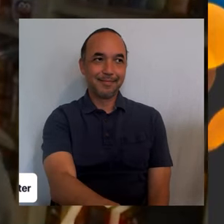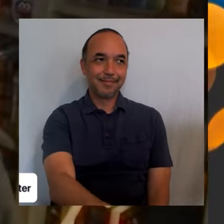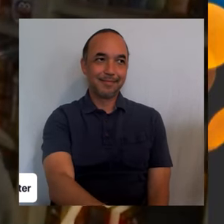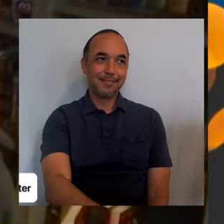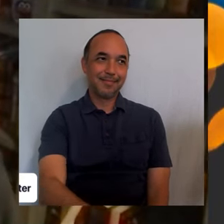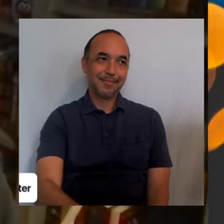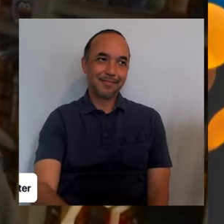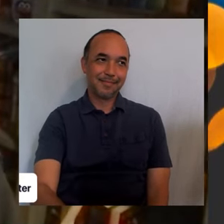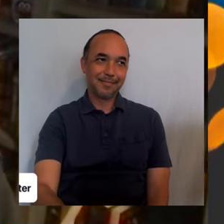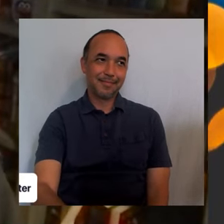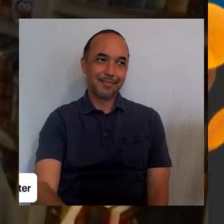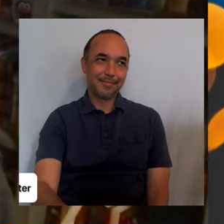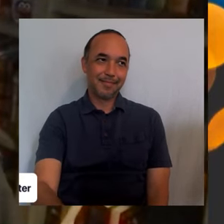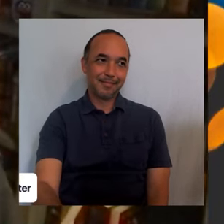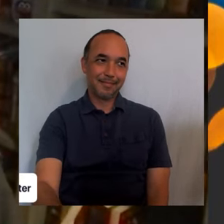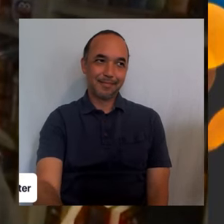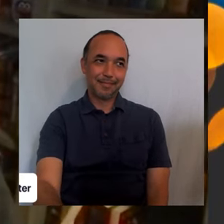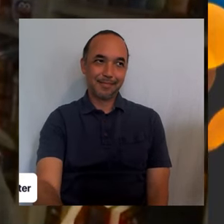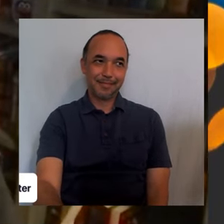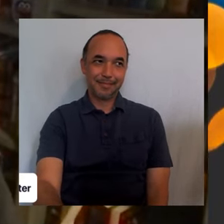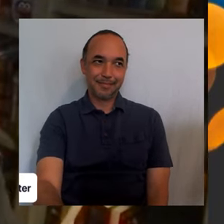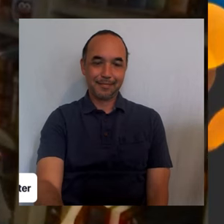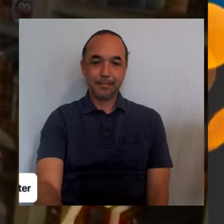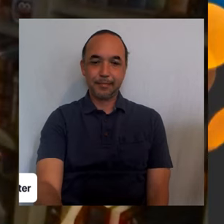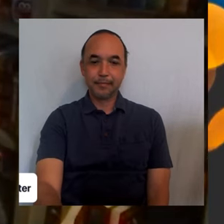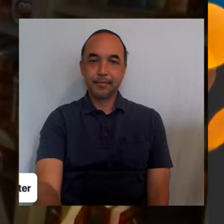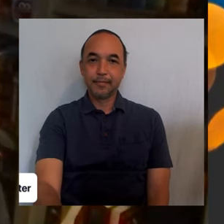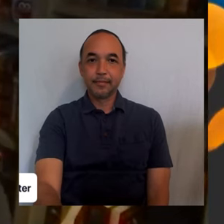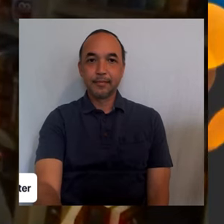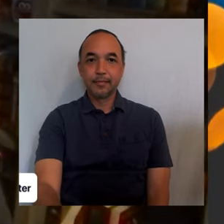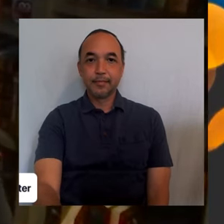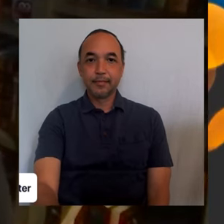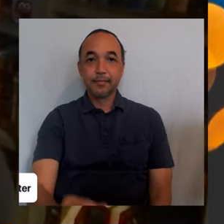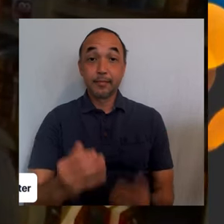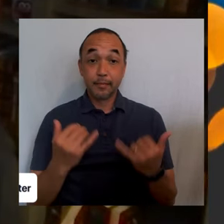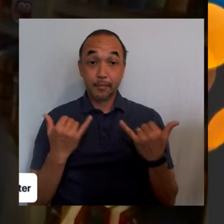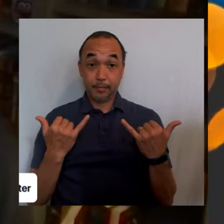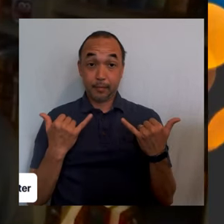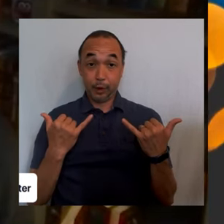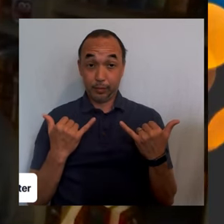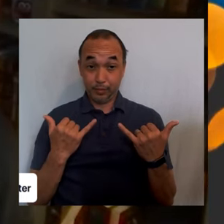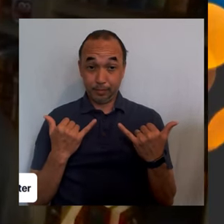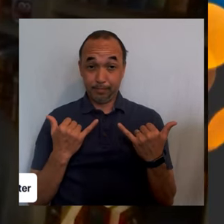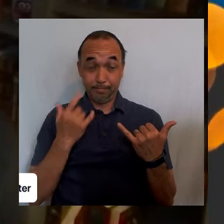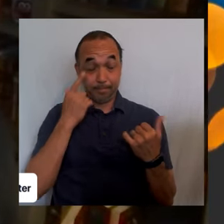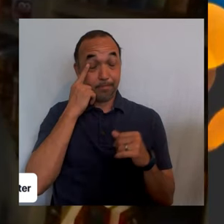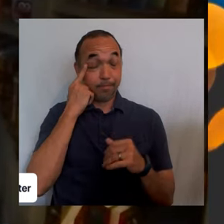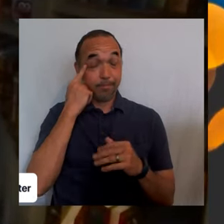Okay. Now, there's a place that